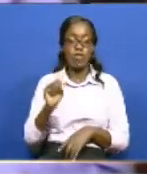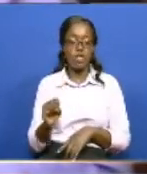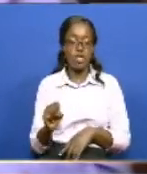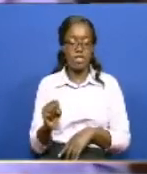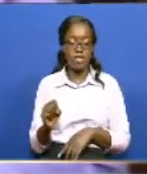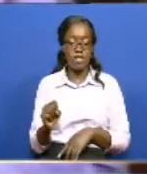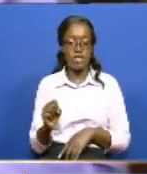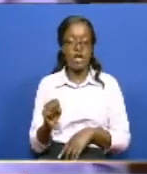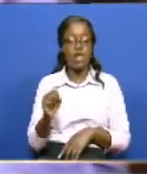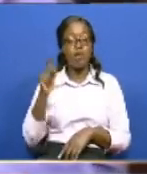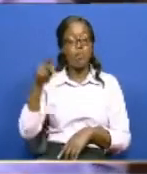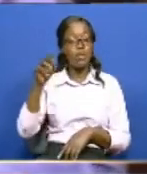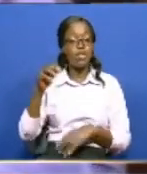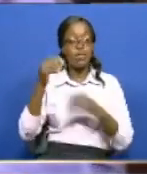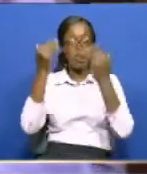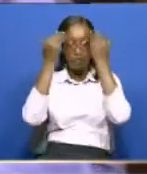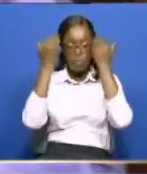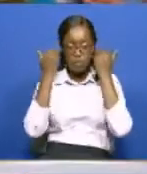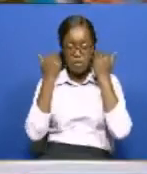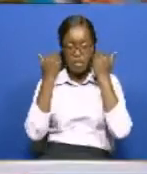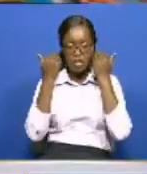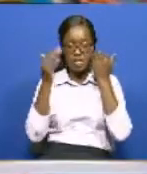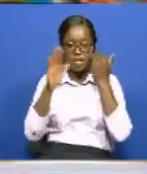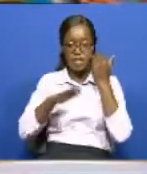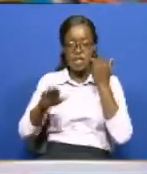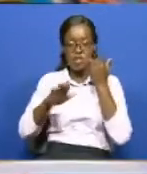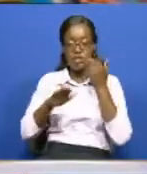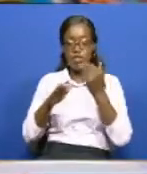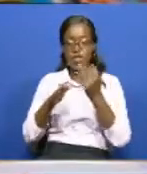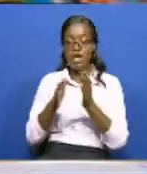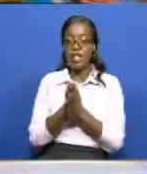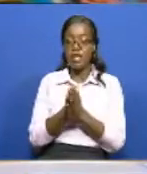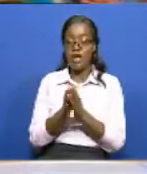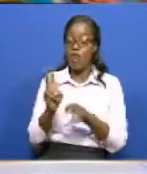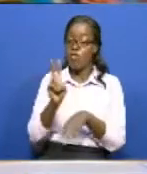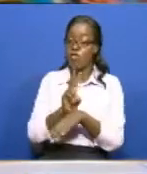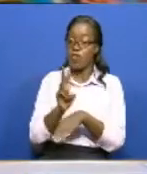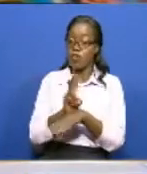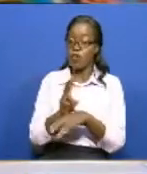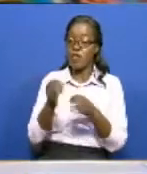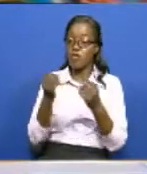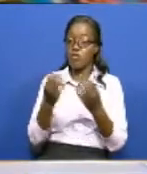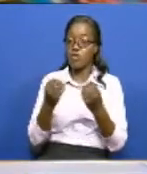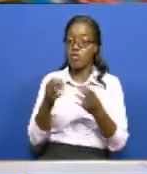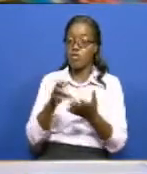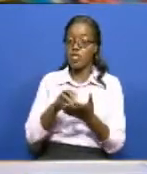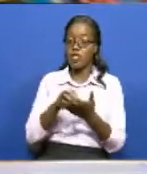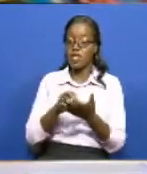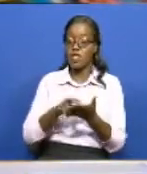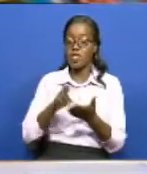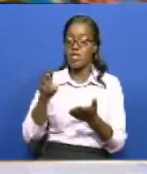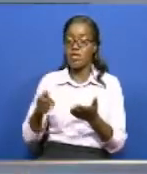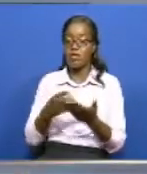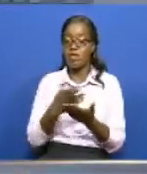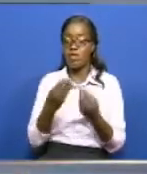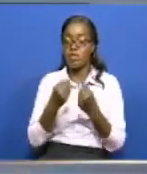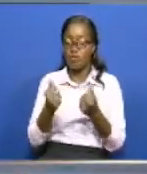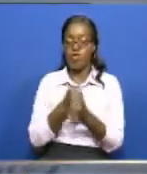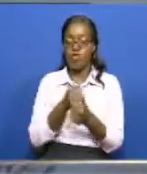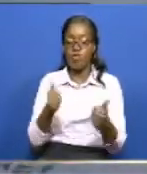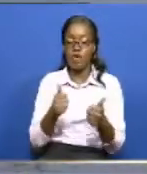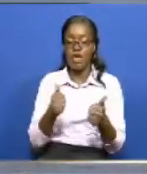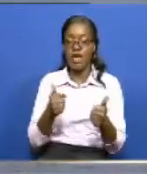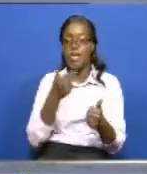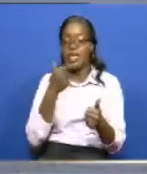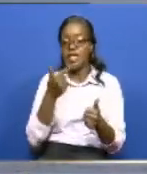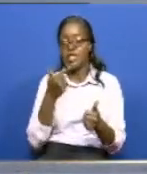Evans Ngige, the ADR in the region has proved valuable and has seen most of the cases referred to them solved amicably. Ngige